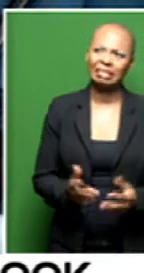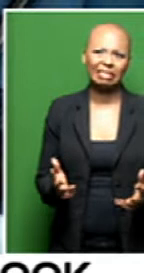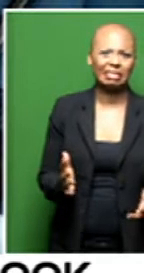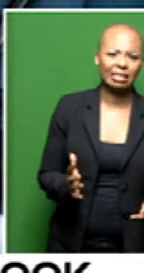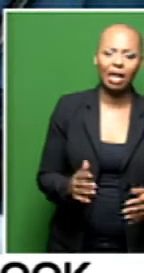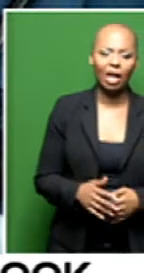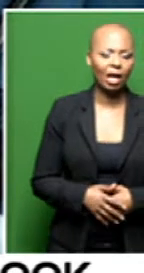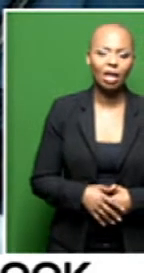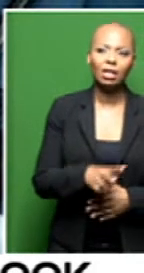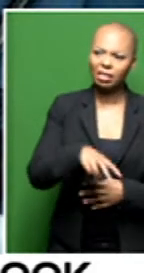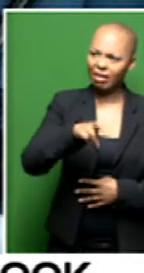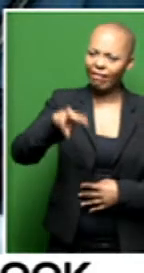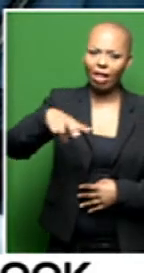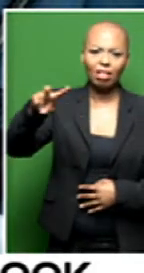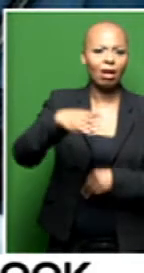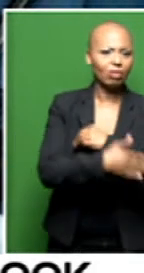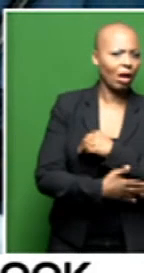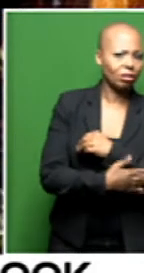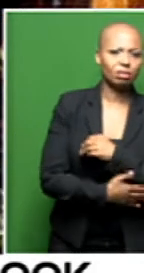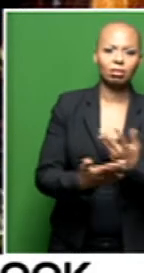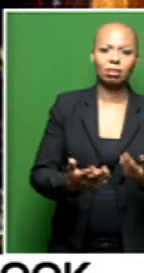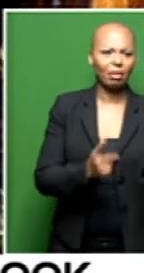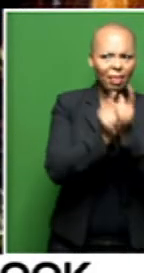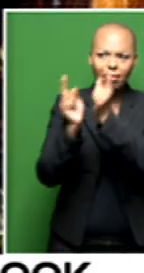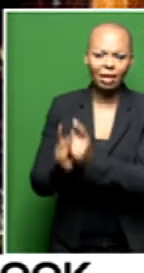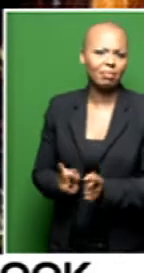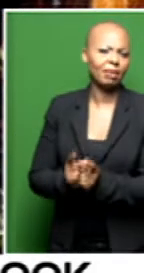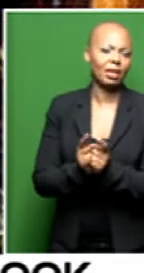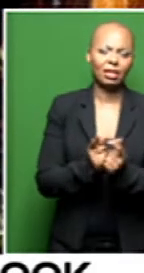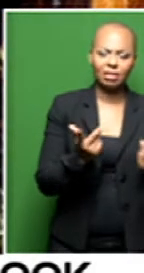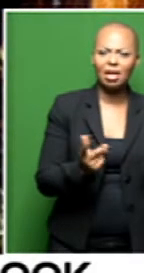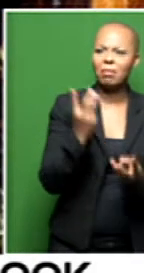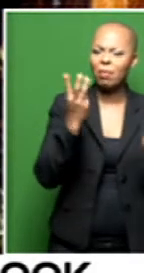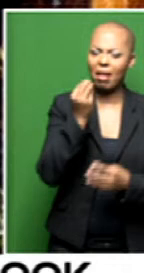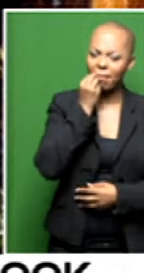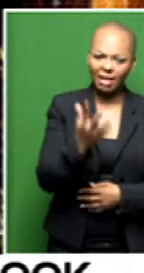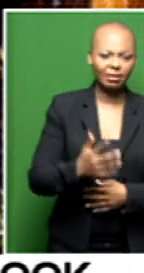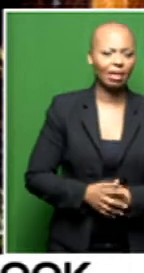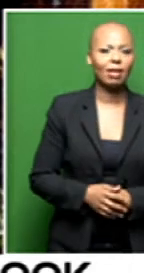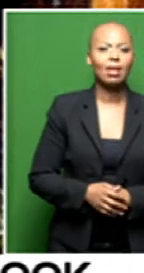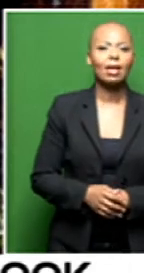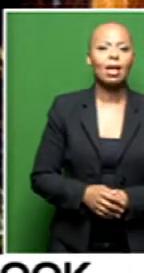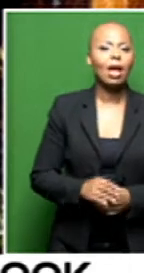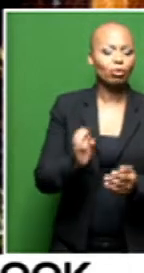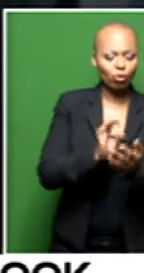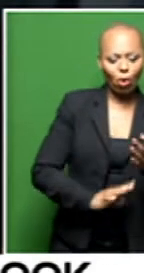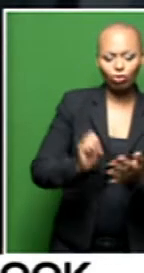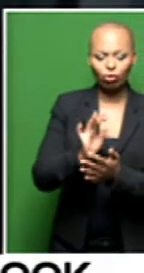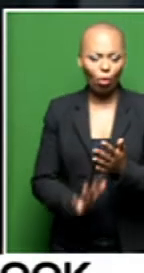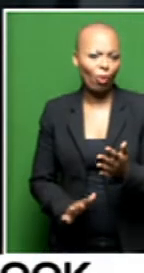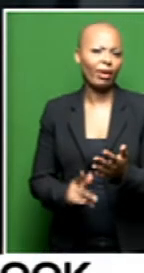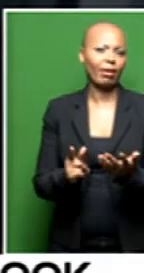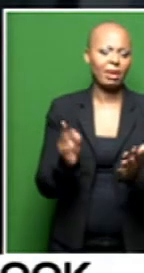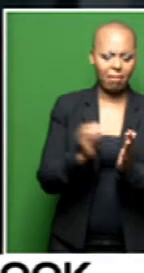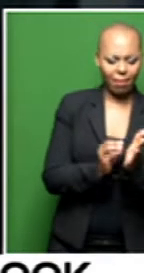fortunate enough to travel the country with my job, and I've met many amazing people. So the stories and the recipes in the book are exactly those things. It's people